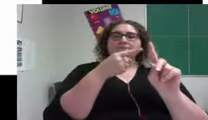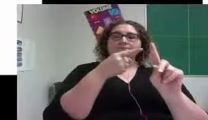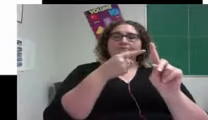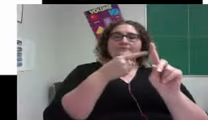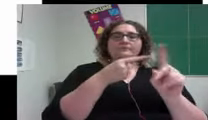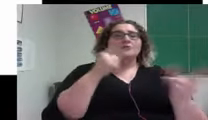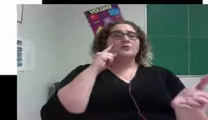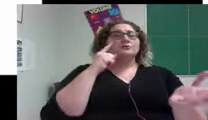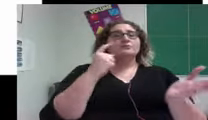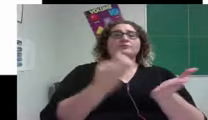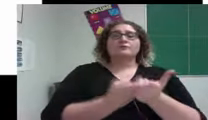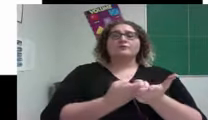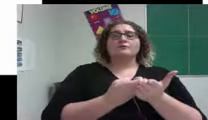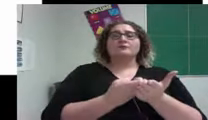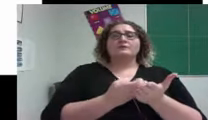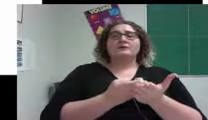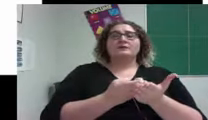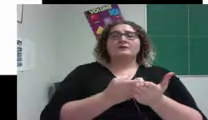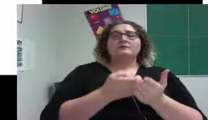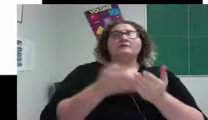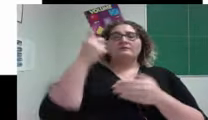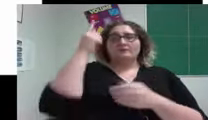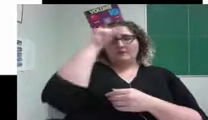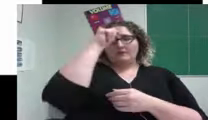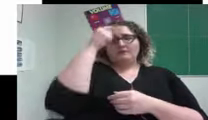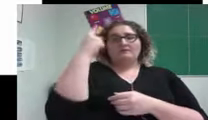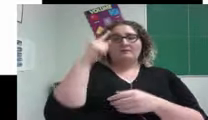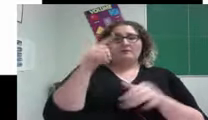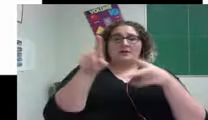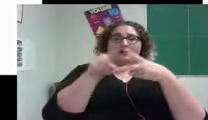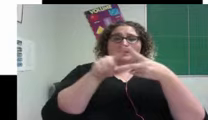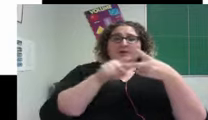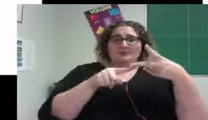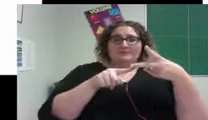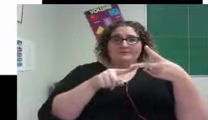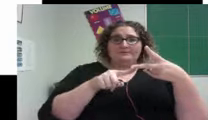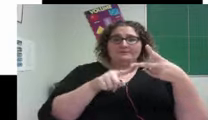Vertical angles. Vertical angles are congruent.